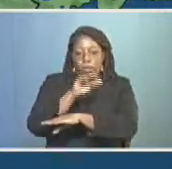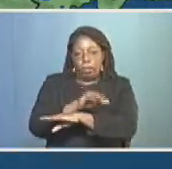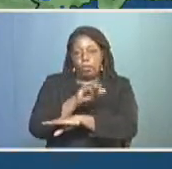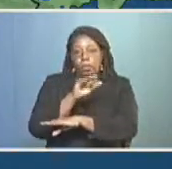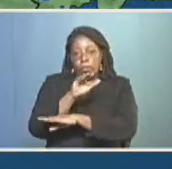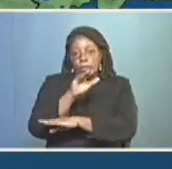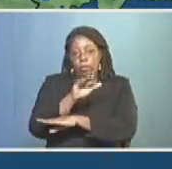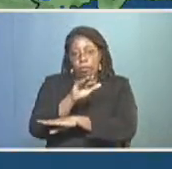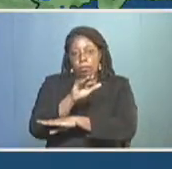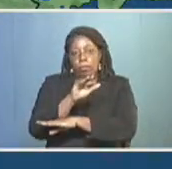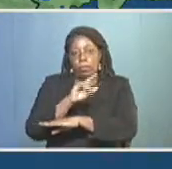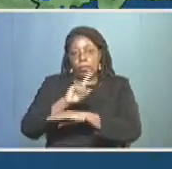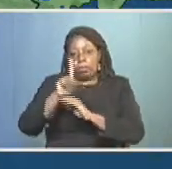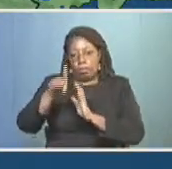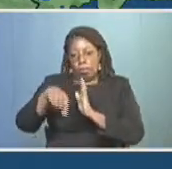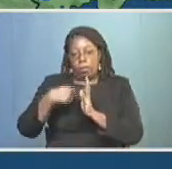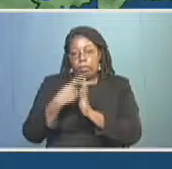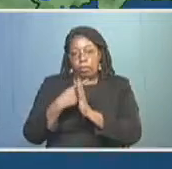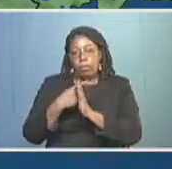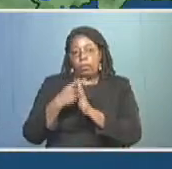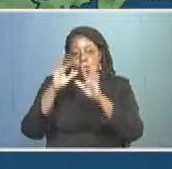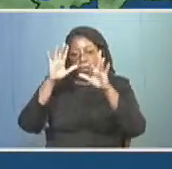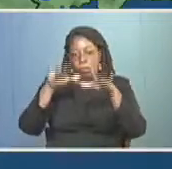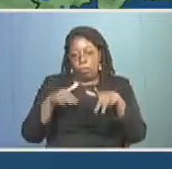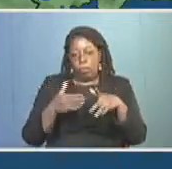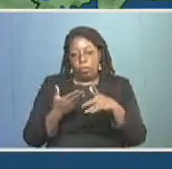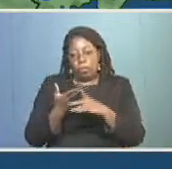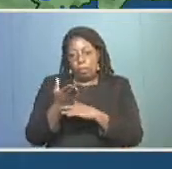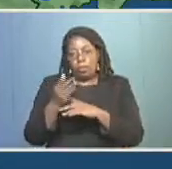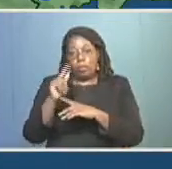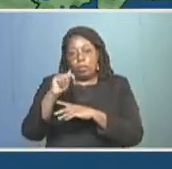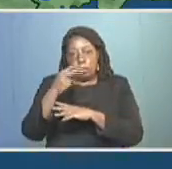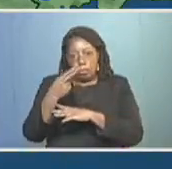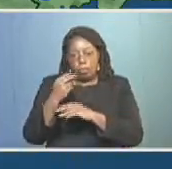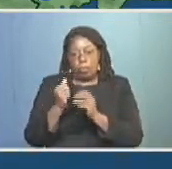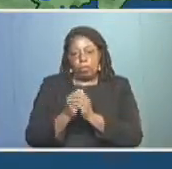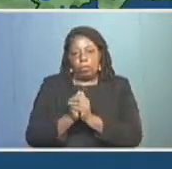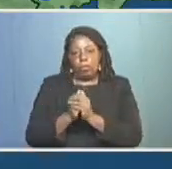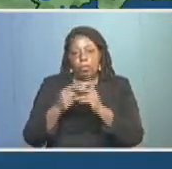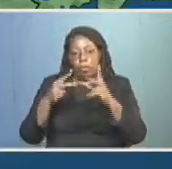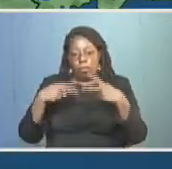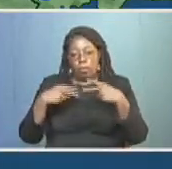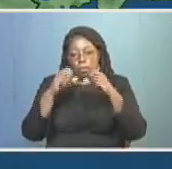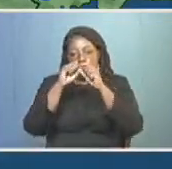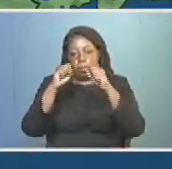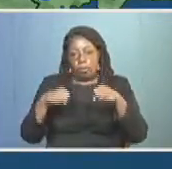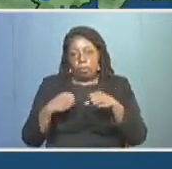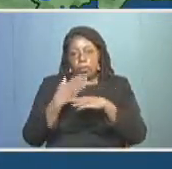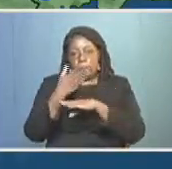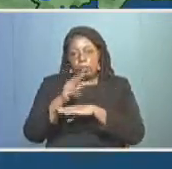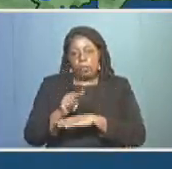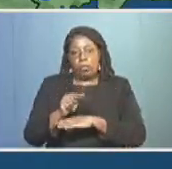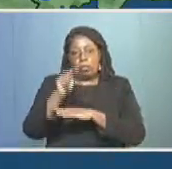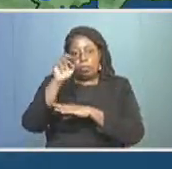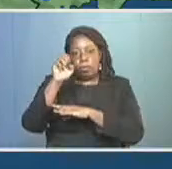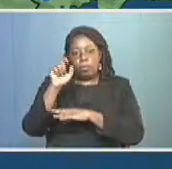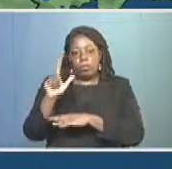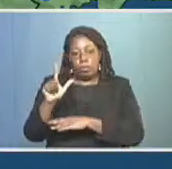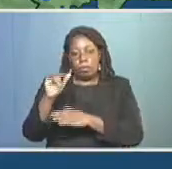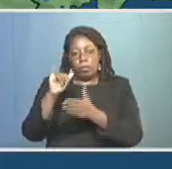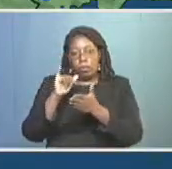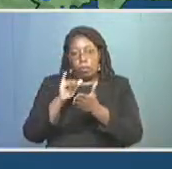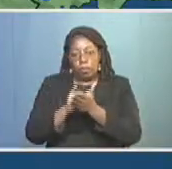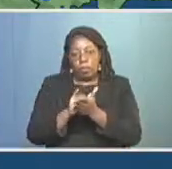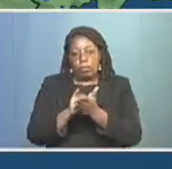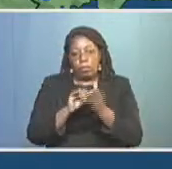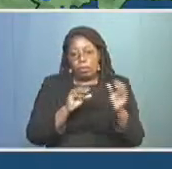northwest Bahamas, and those showers will carry over right into Thursday. Meanwhile, there's a frontal system across the northern Florida area that will be